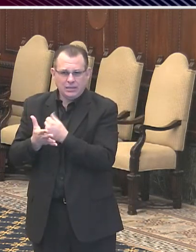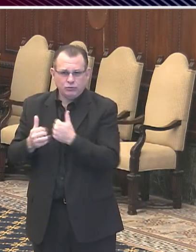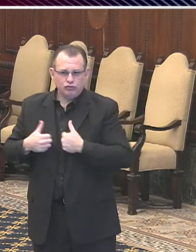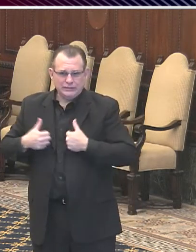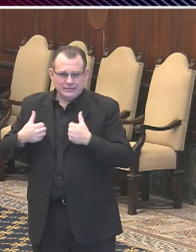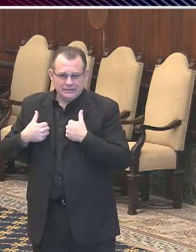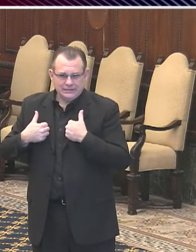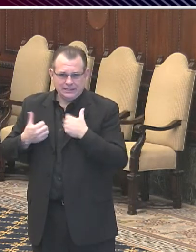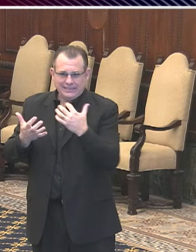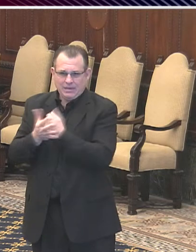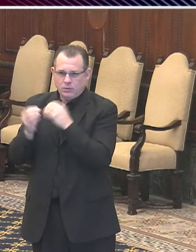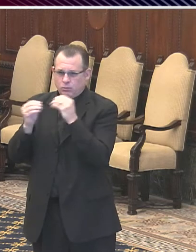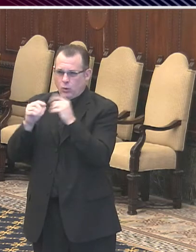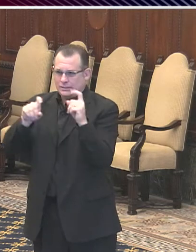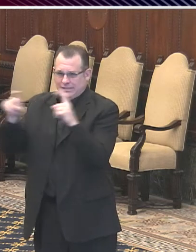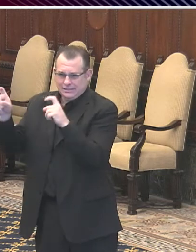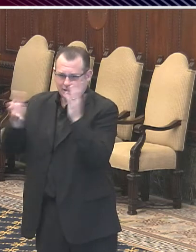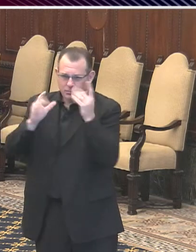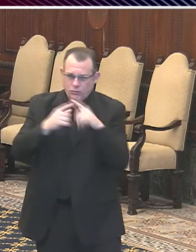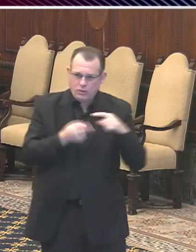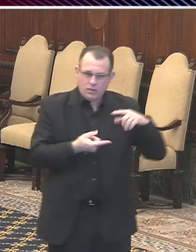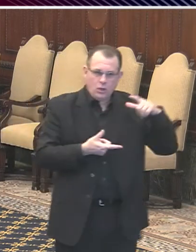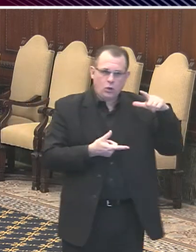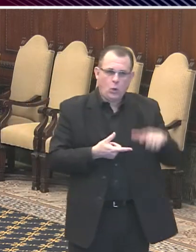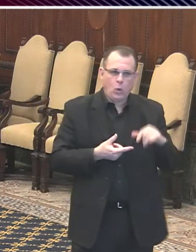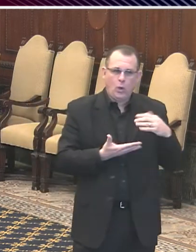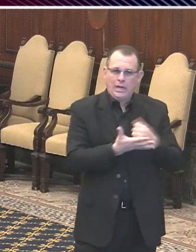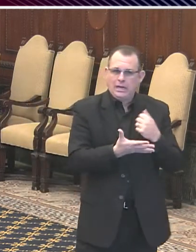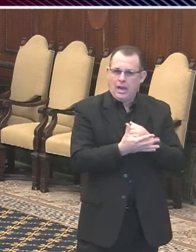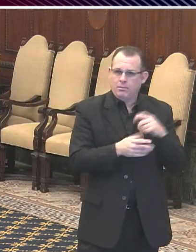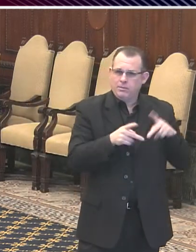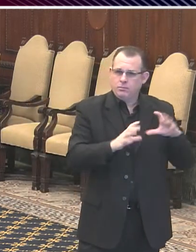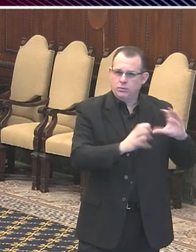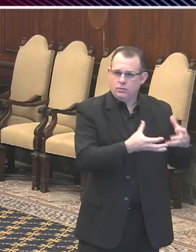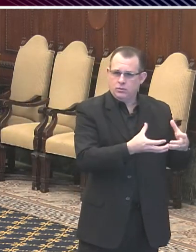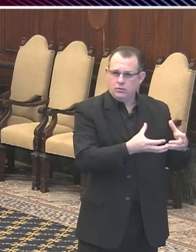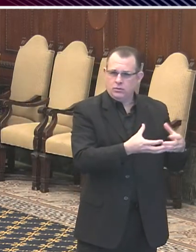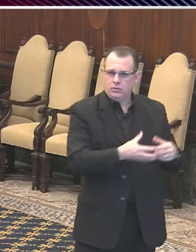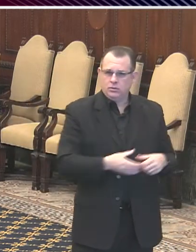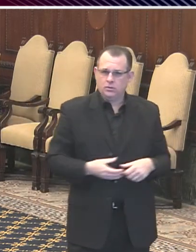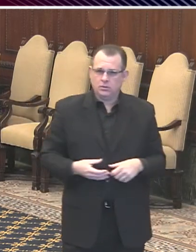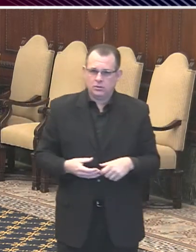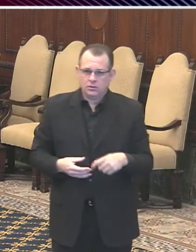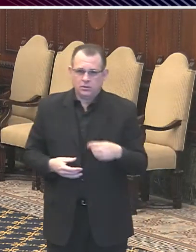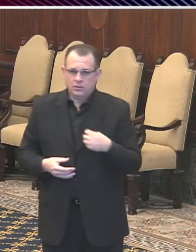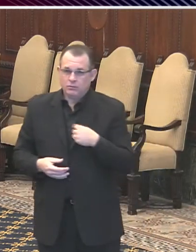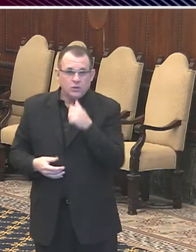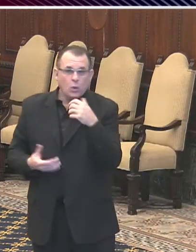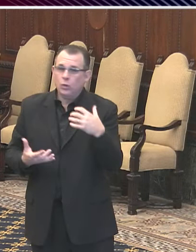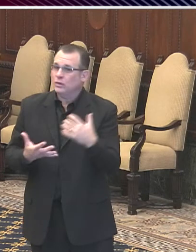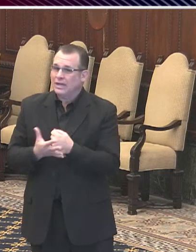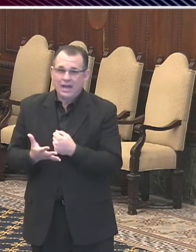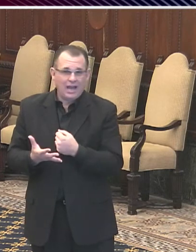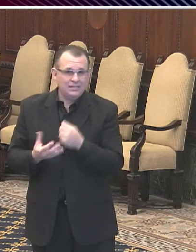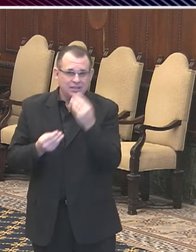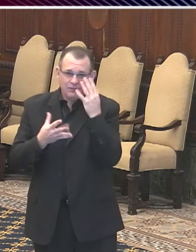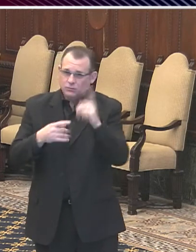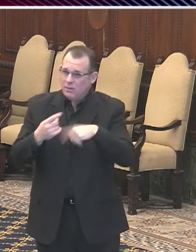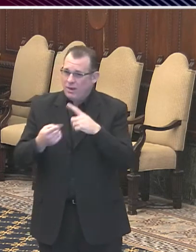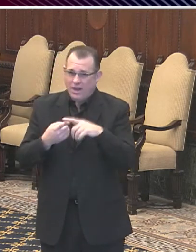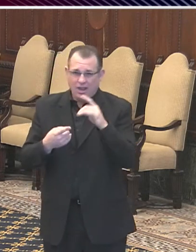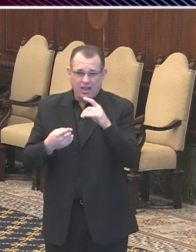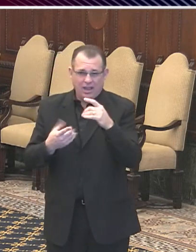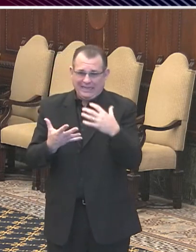residents? We don't collect income on testing, and so I am not certain that we have any evidence that says